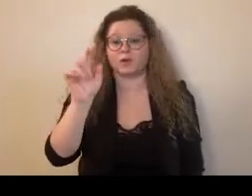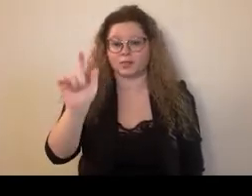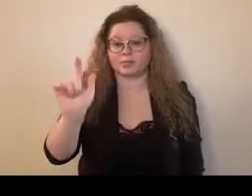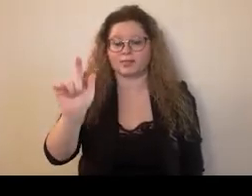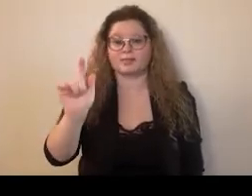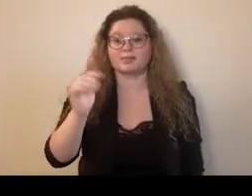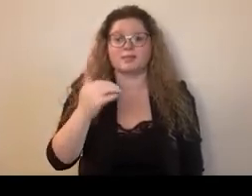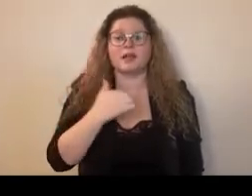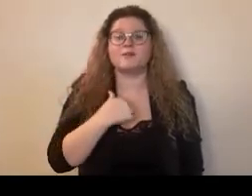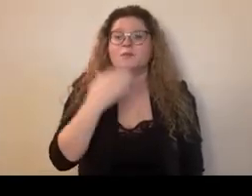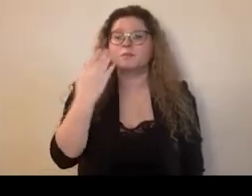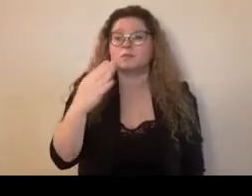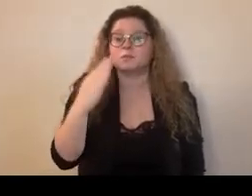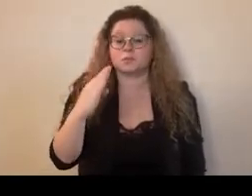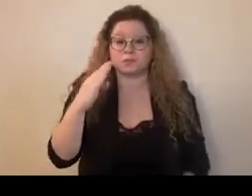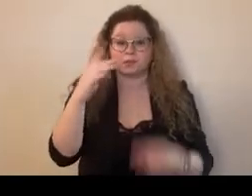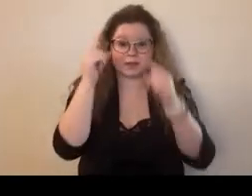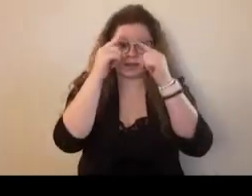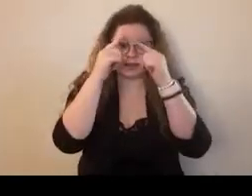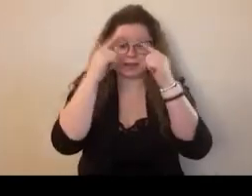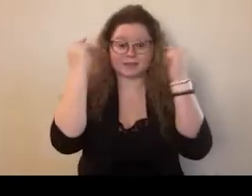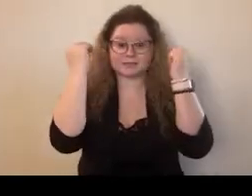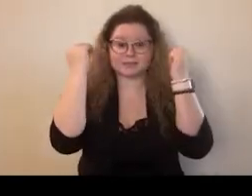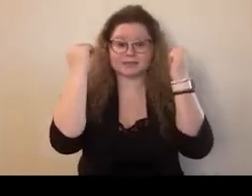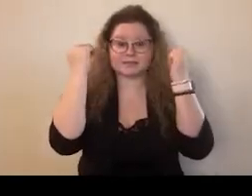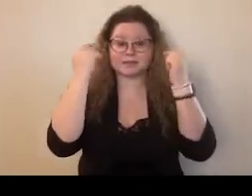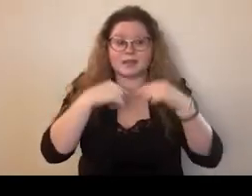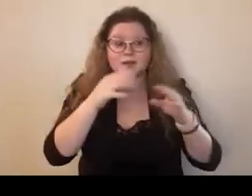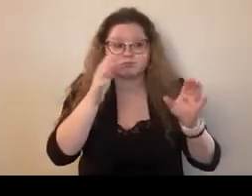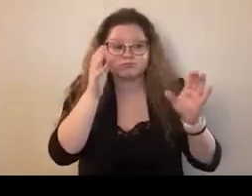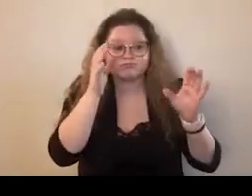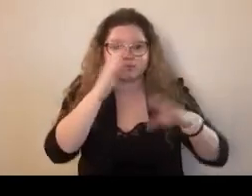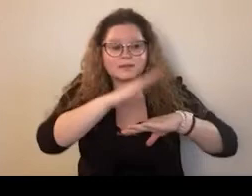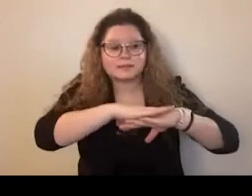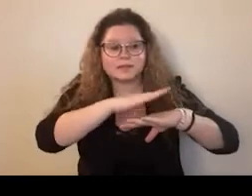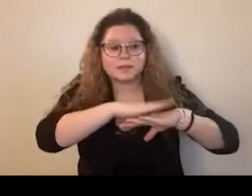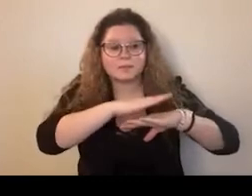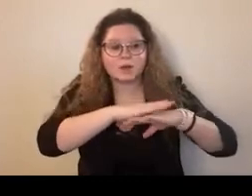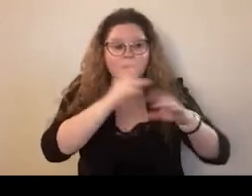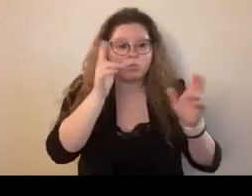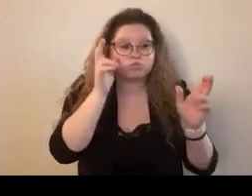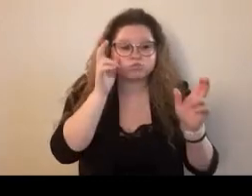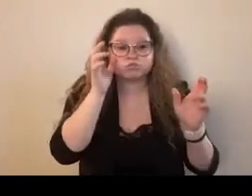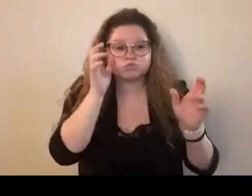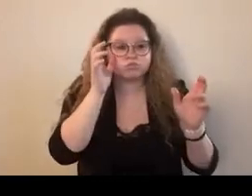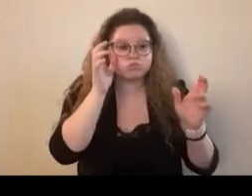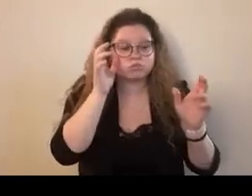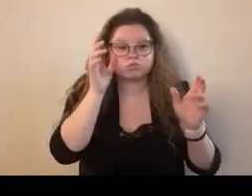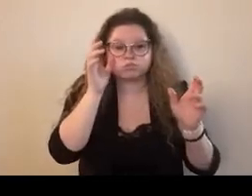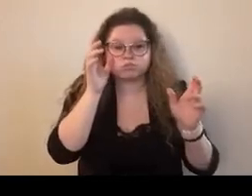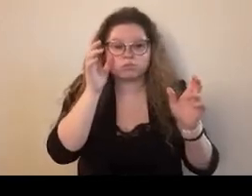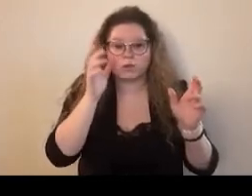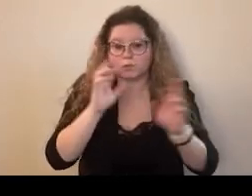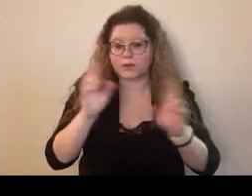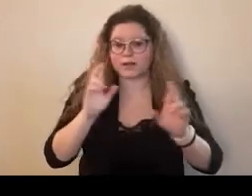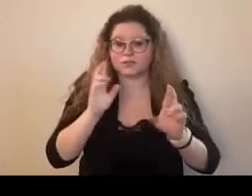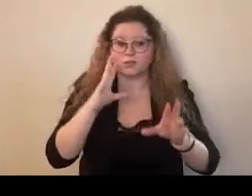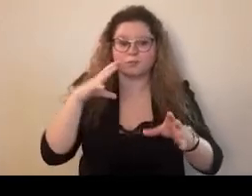glasses and is listening intently to the discussion at the table, ready to make comment when